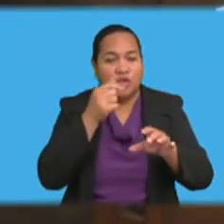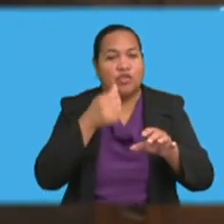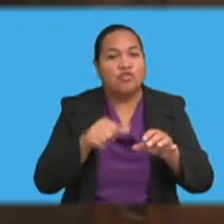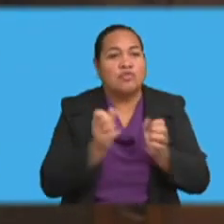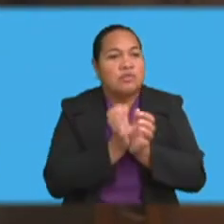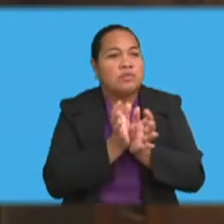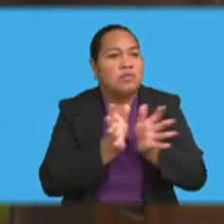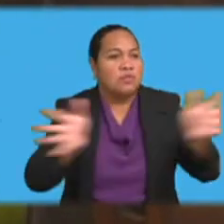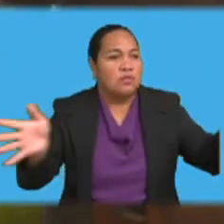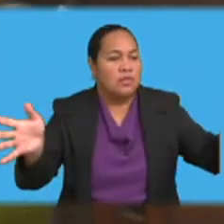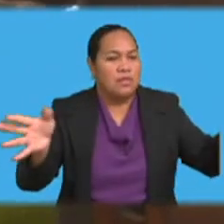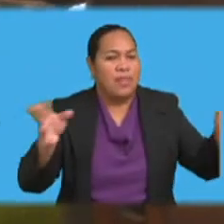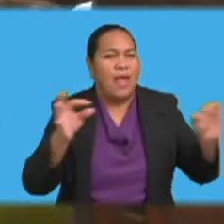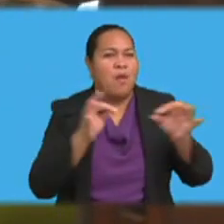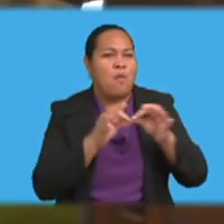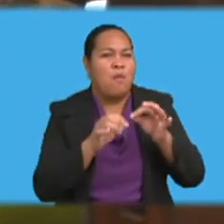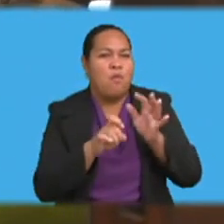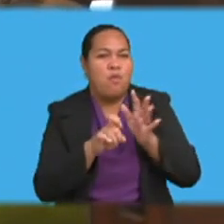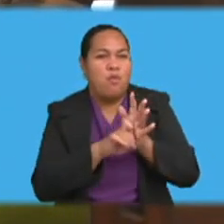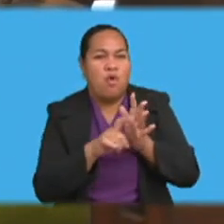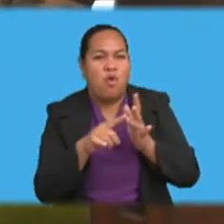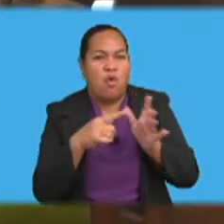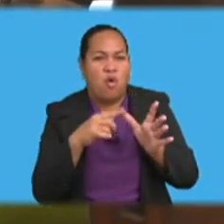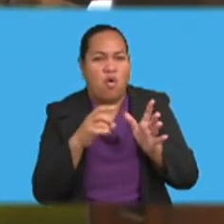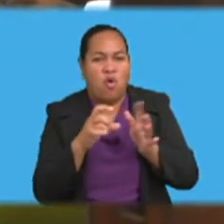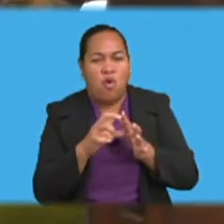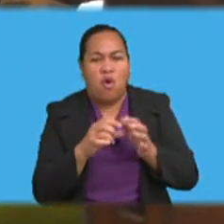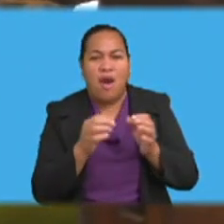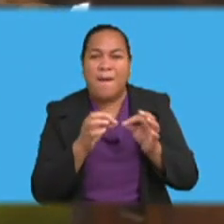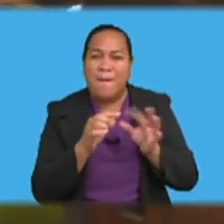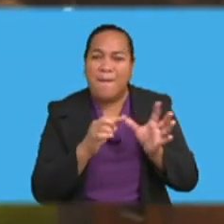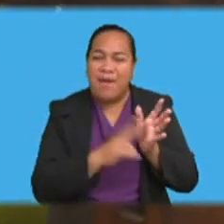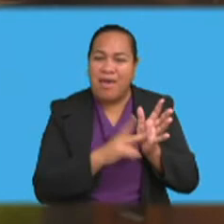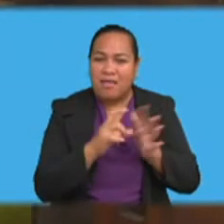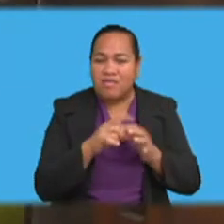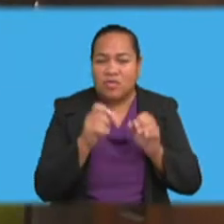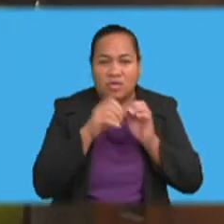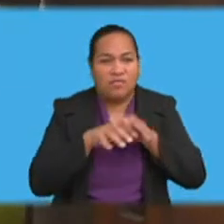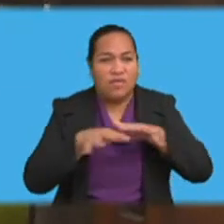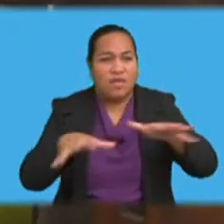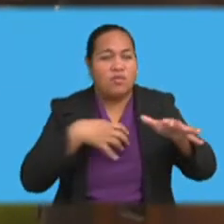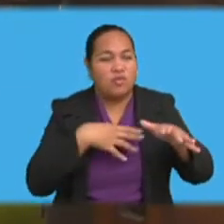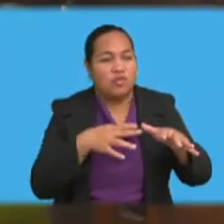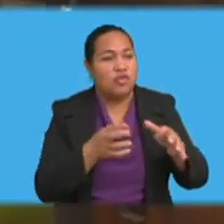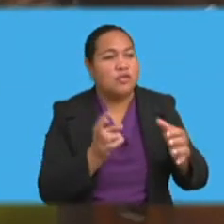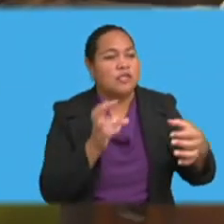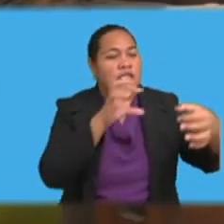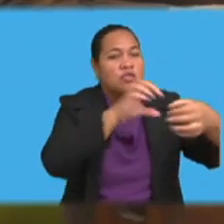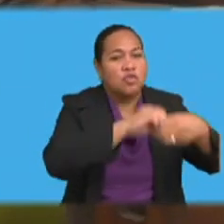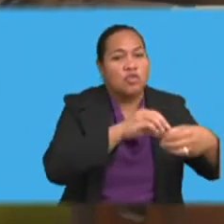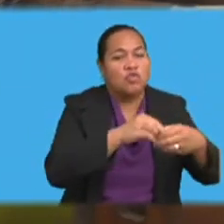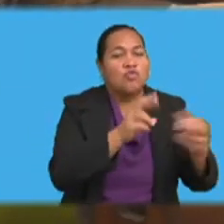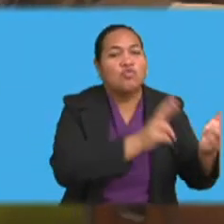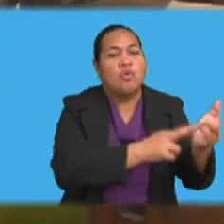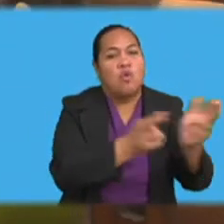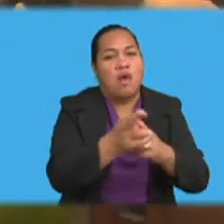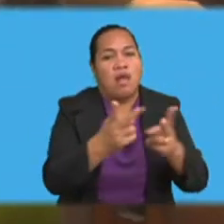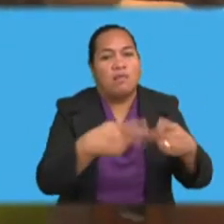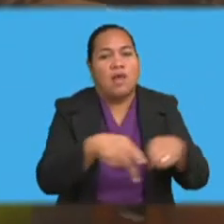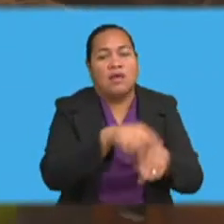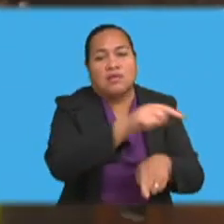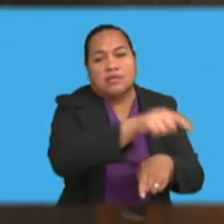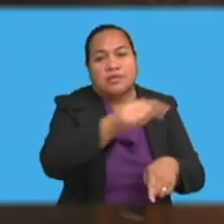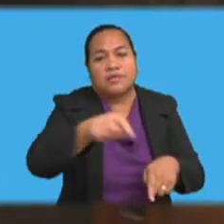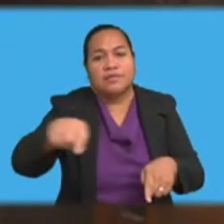broadband expansion, and will give our telecommunications sector a further boost in improving rural connectivity. Madam Speaker, the analog